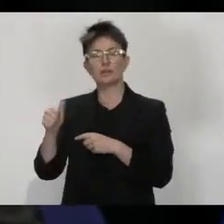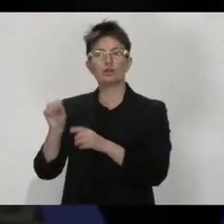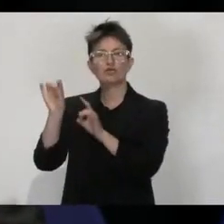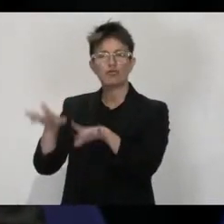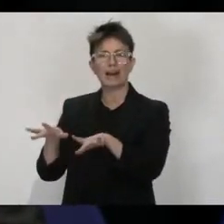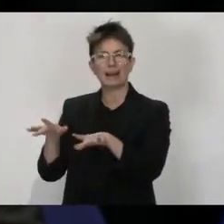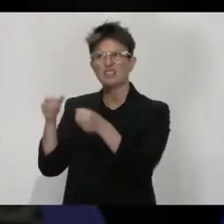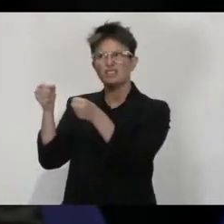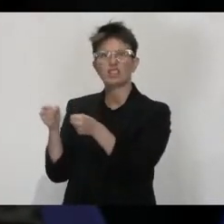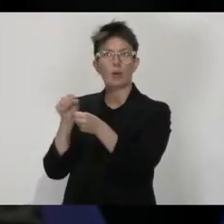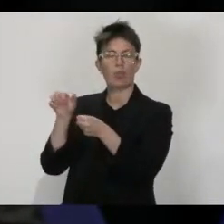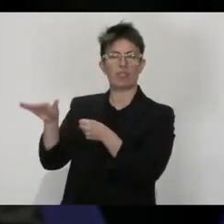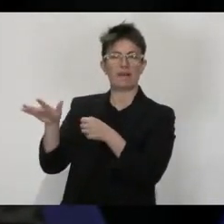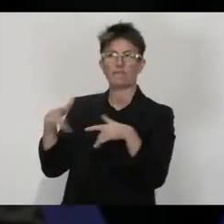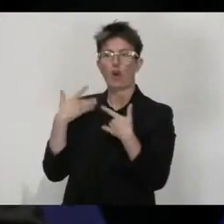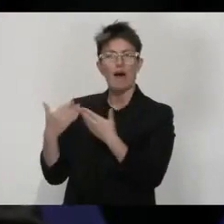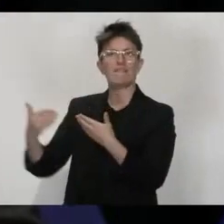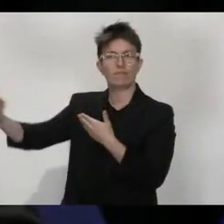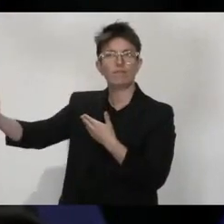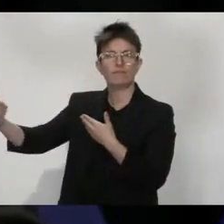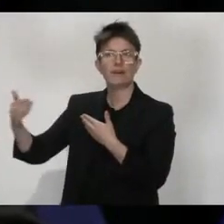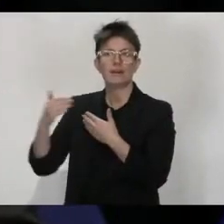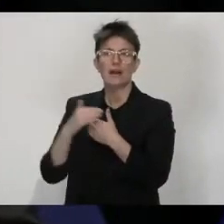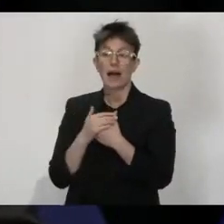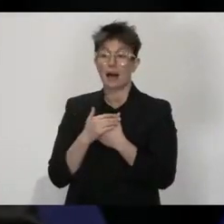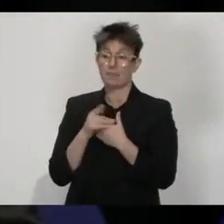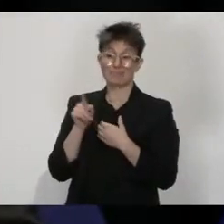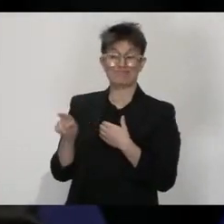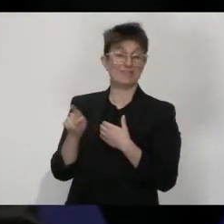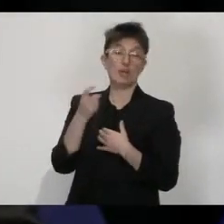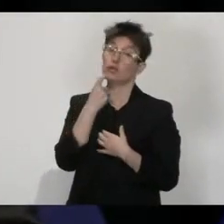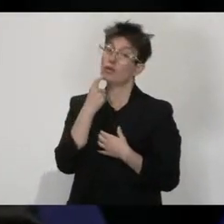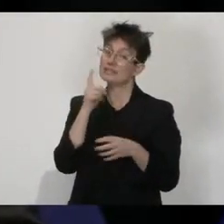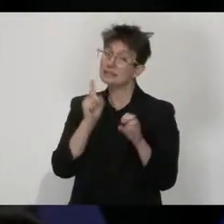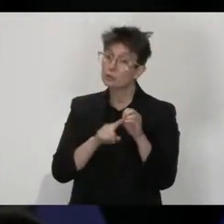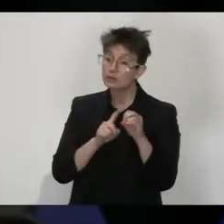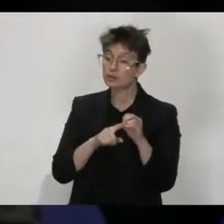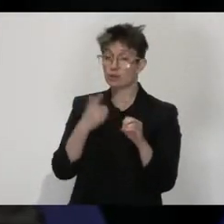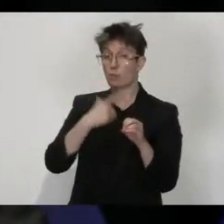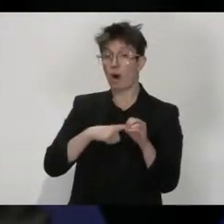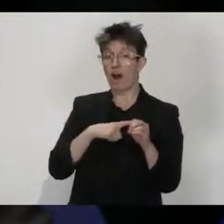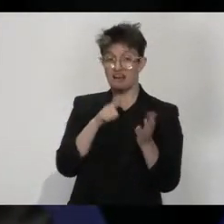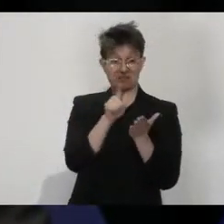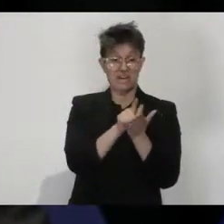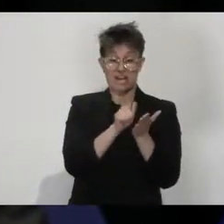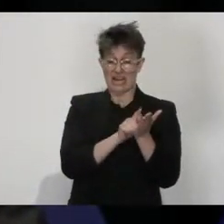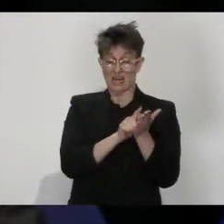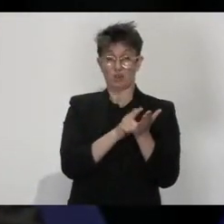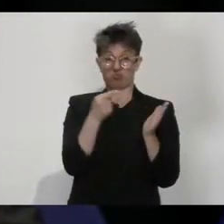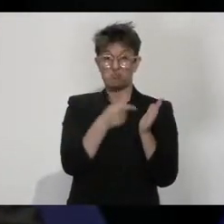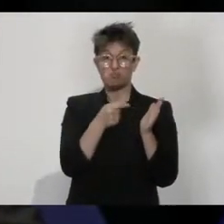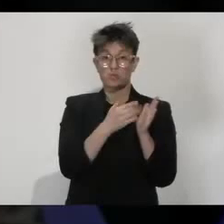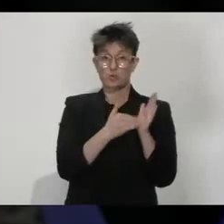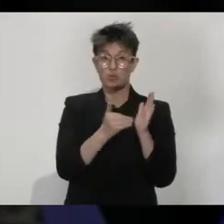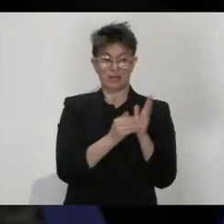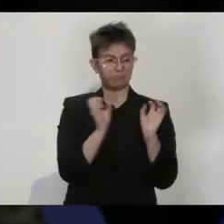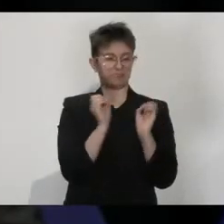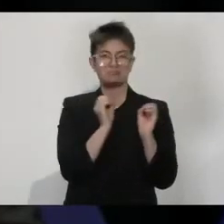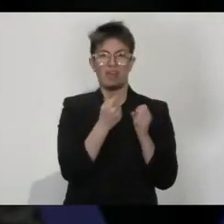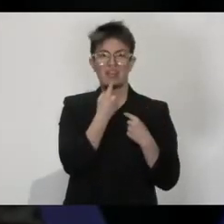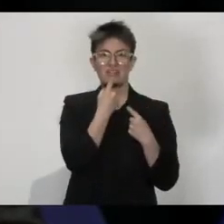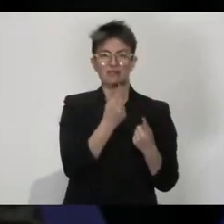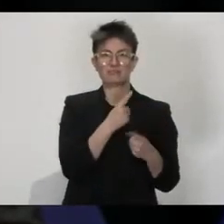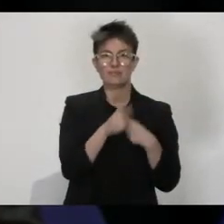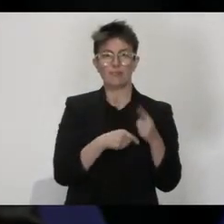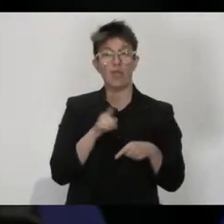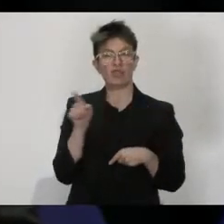legal framework that would cover this, so that would have to be worked through as well. On the other side of the coin, if the terrorist is in New